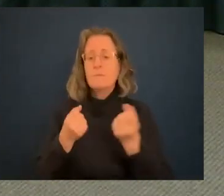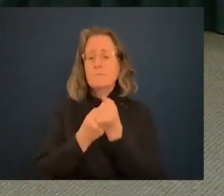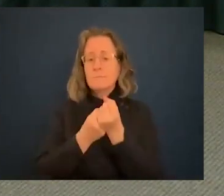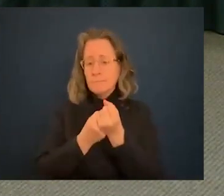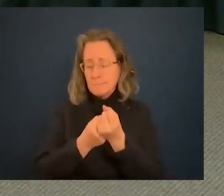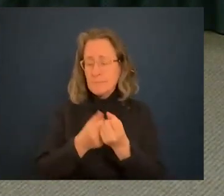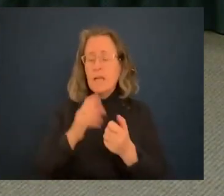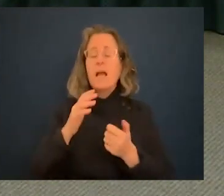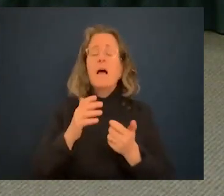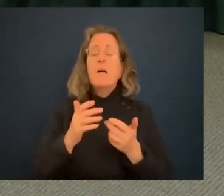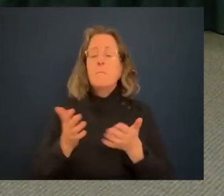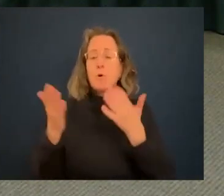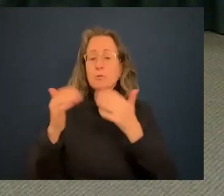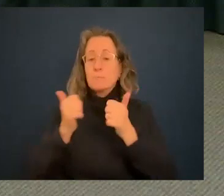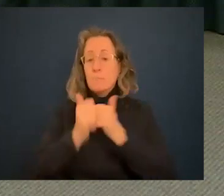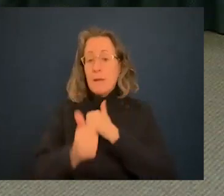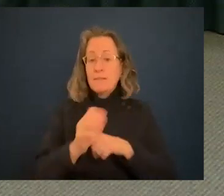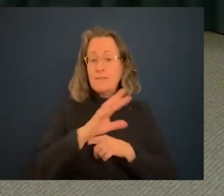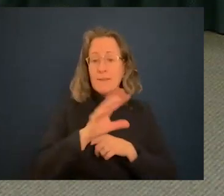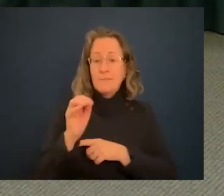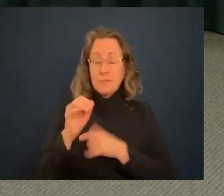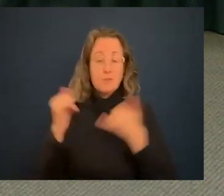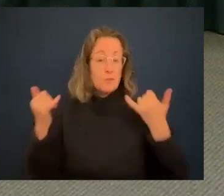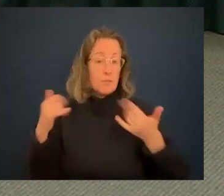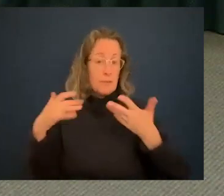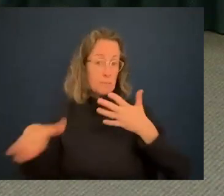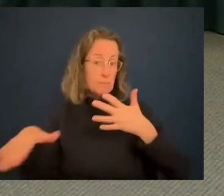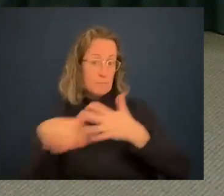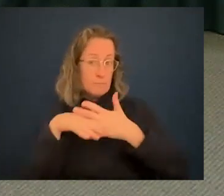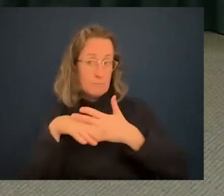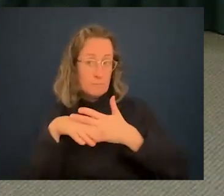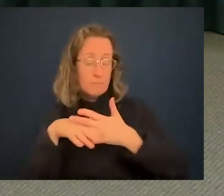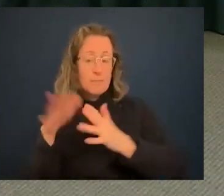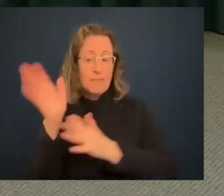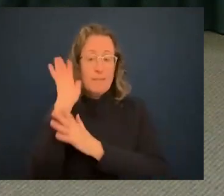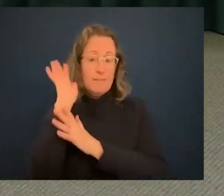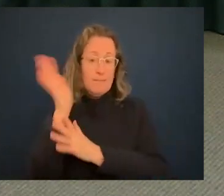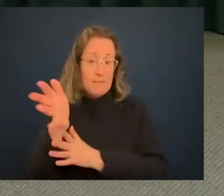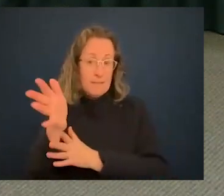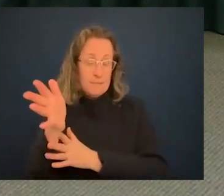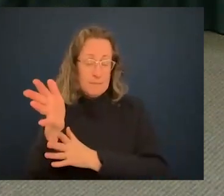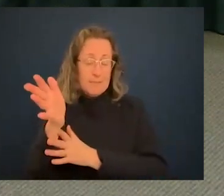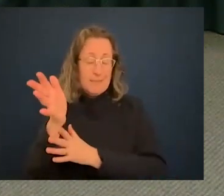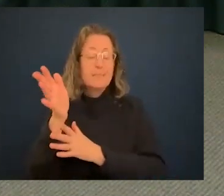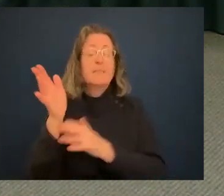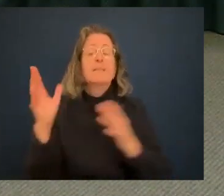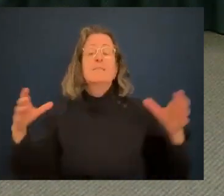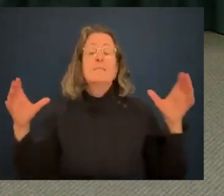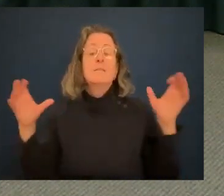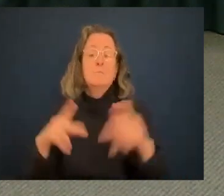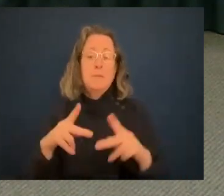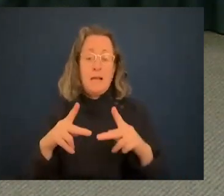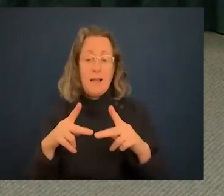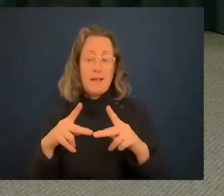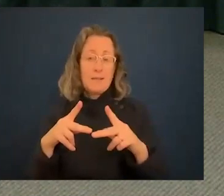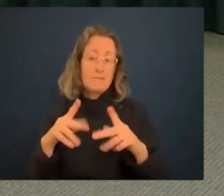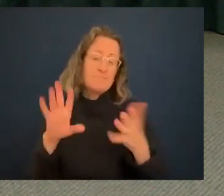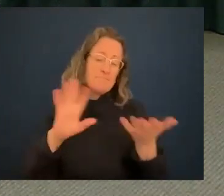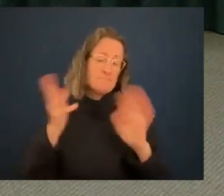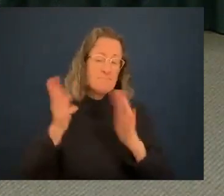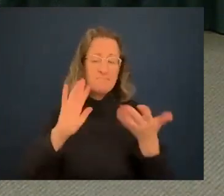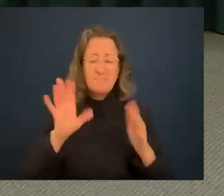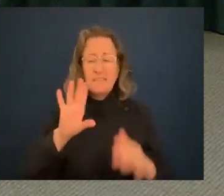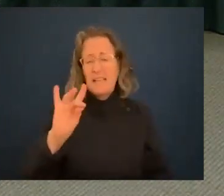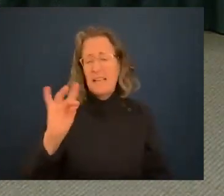zero and with that we're gonna pause here and take a quick five minute break and we'll Recon Dean at right around 8